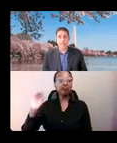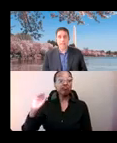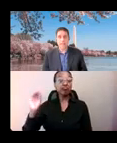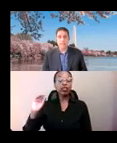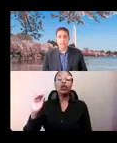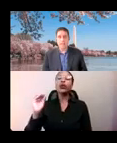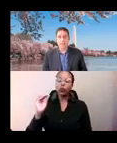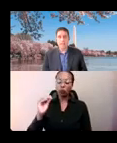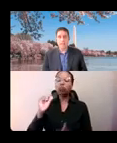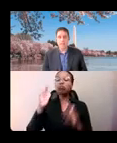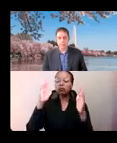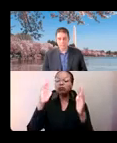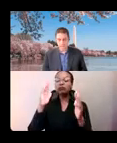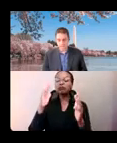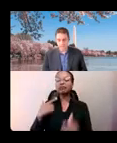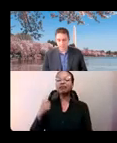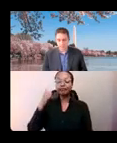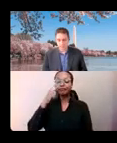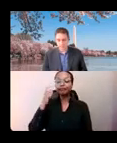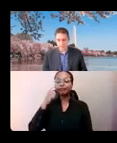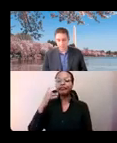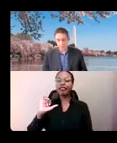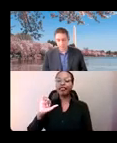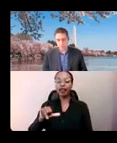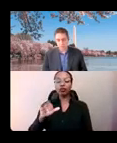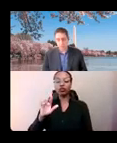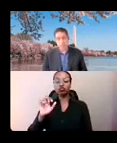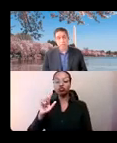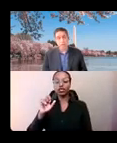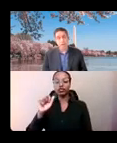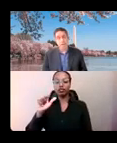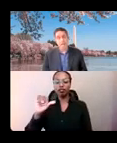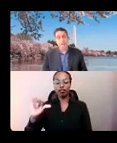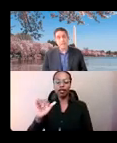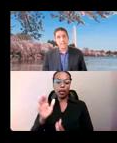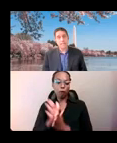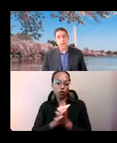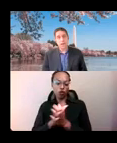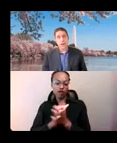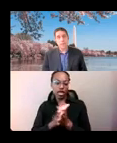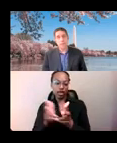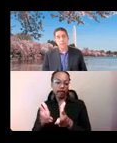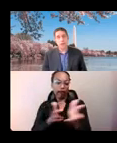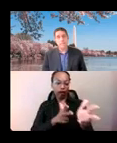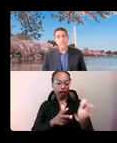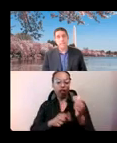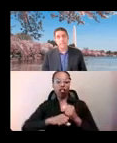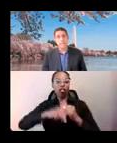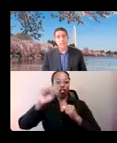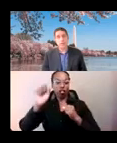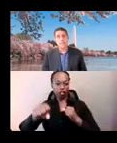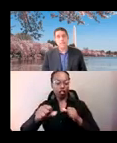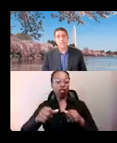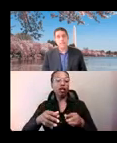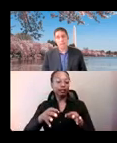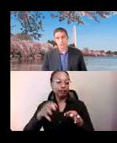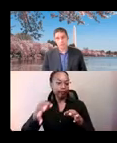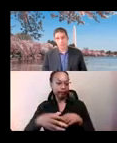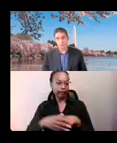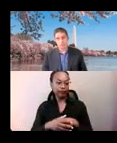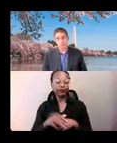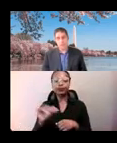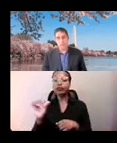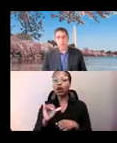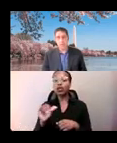delay. And we settled that case as well. We're still fighting in a case about prolonged seizures of protesters'